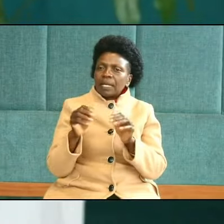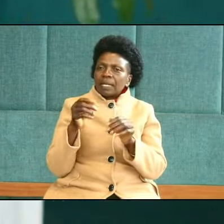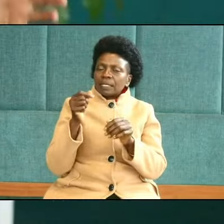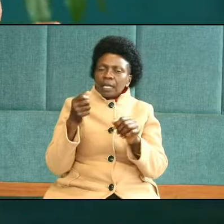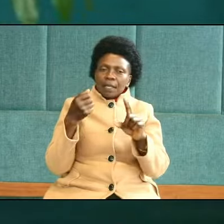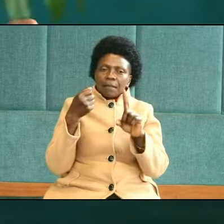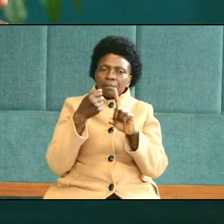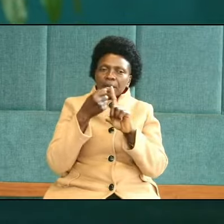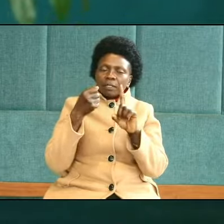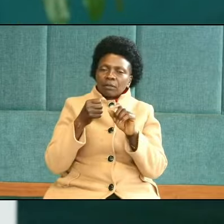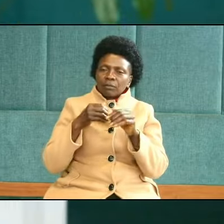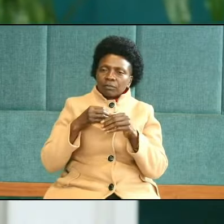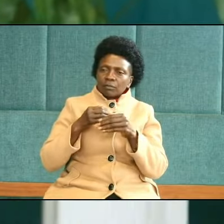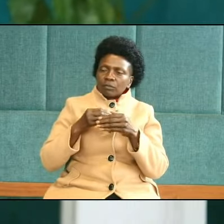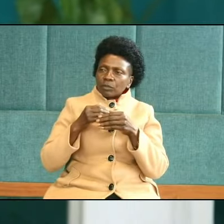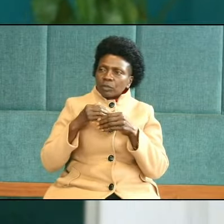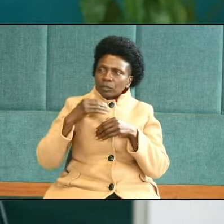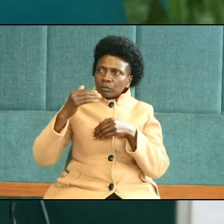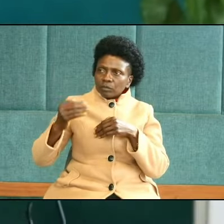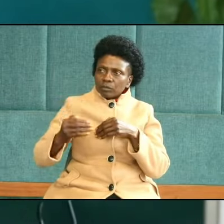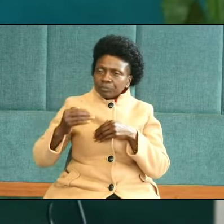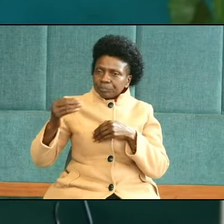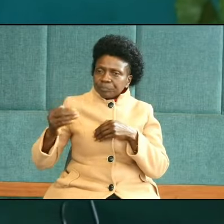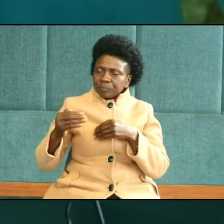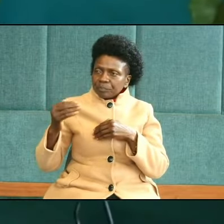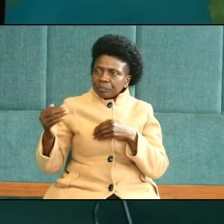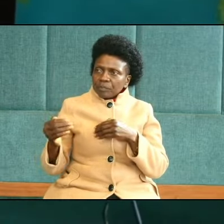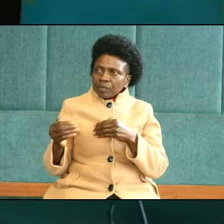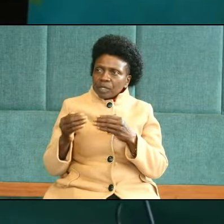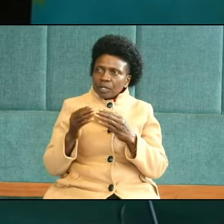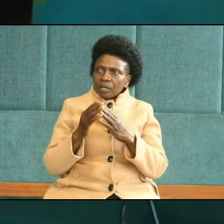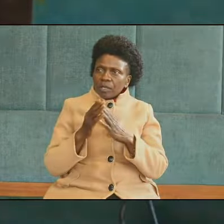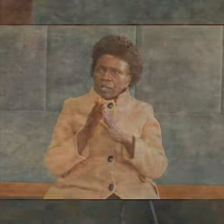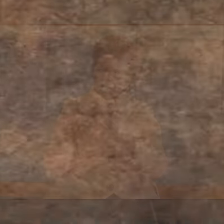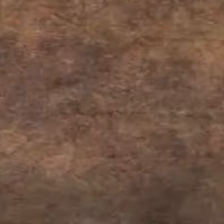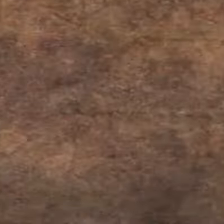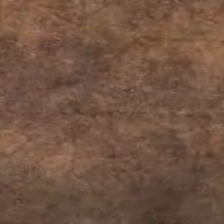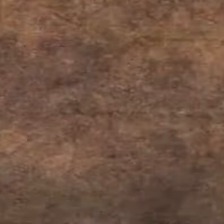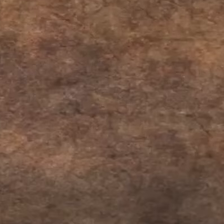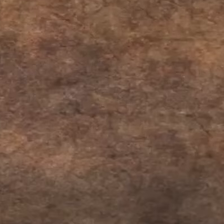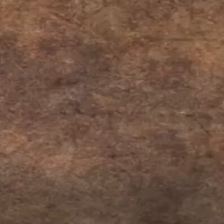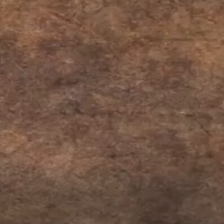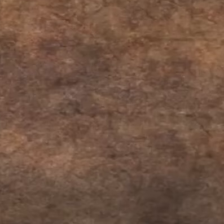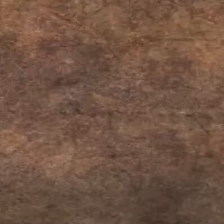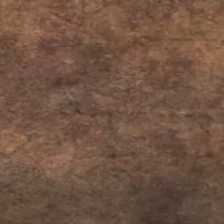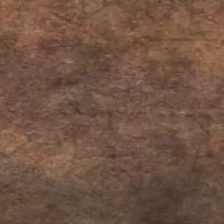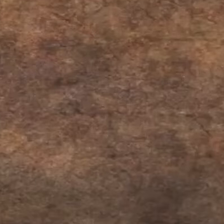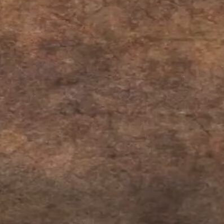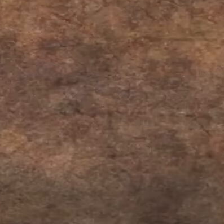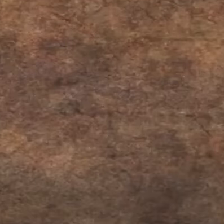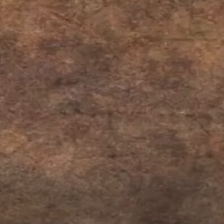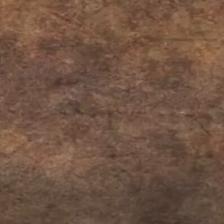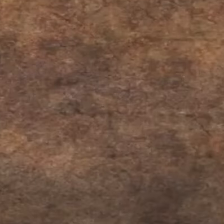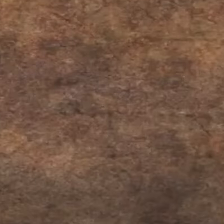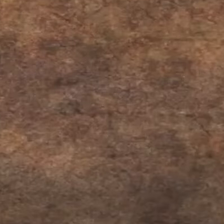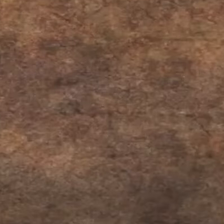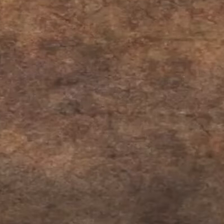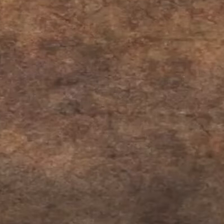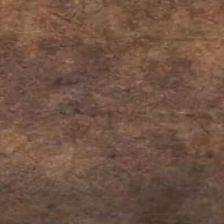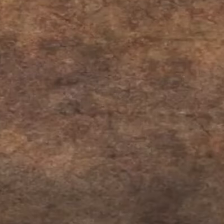a consistent Christian life. Now, I'm going to read to you in your hearing a fantastic statement that gives hope